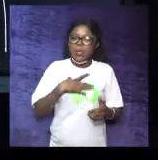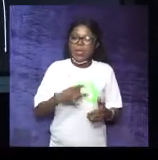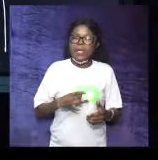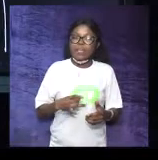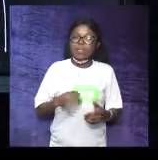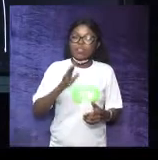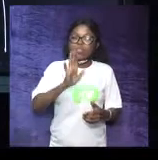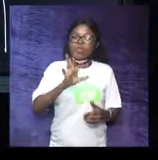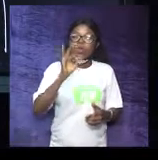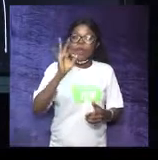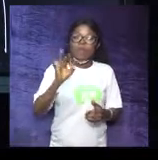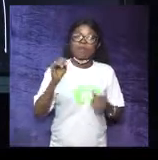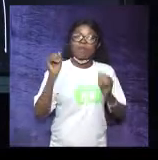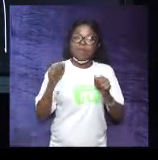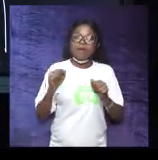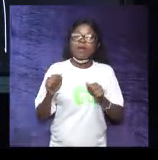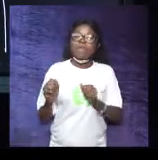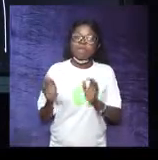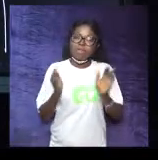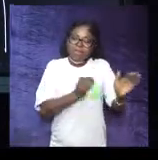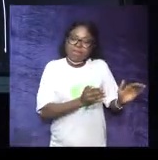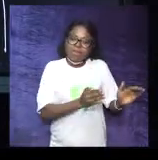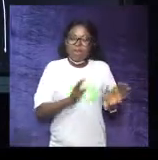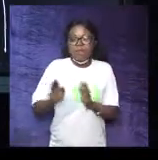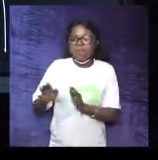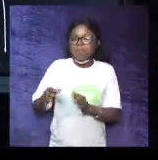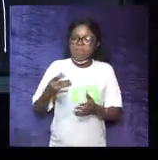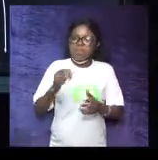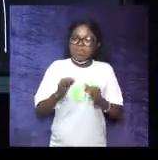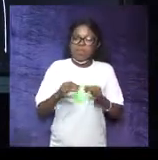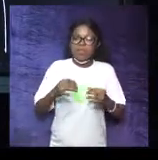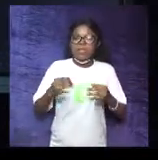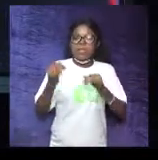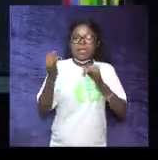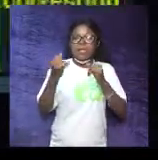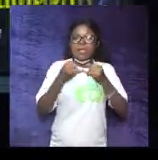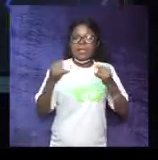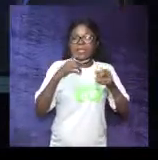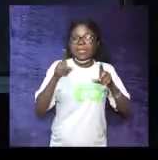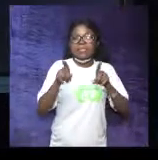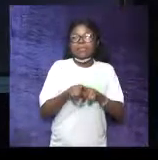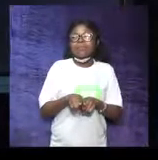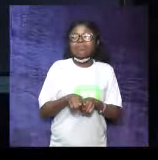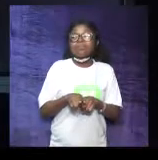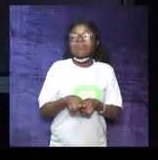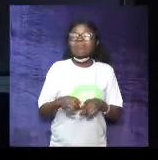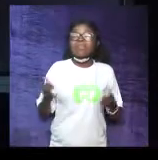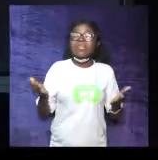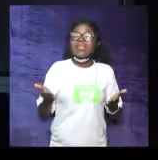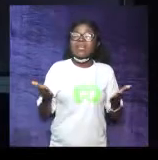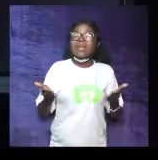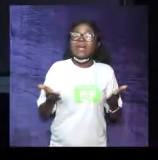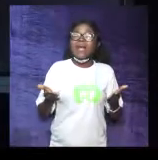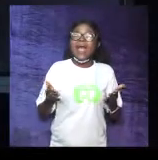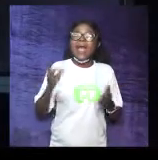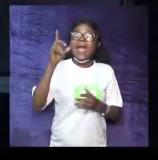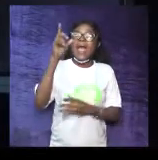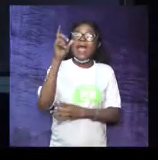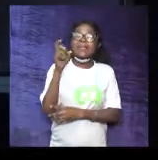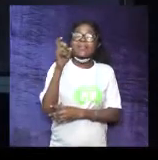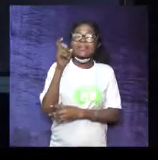Like this. As long as the lines are parallel, you will get your corresponding angles. So here,